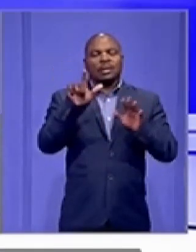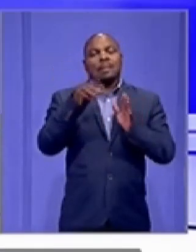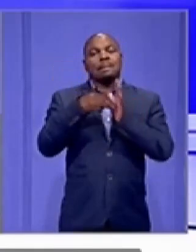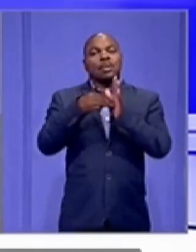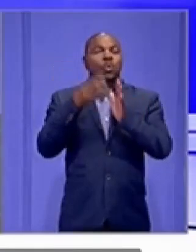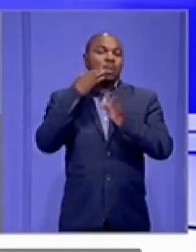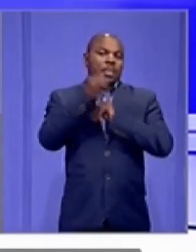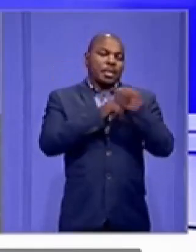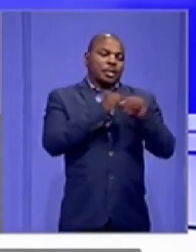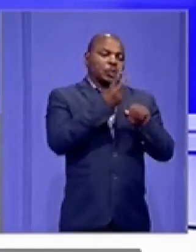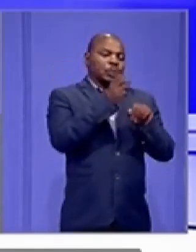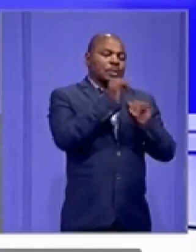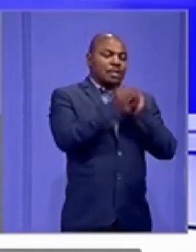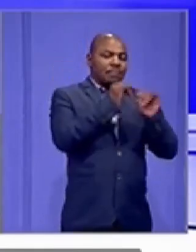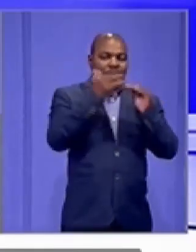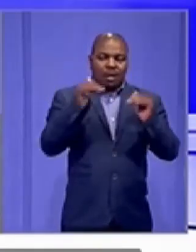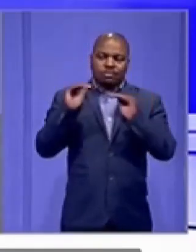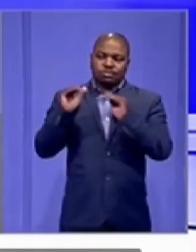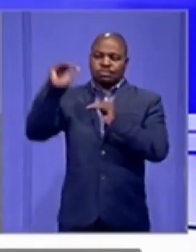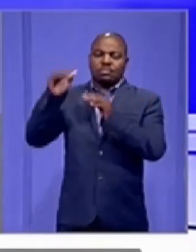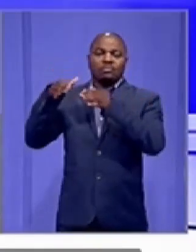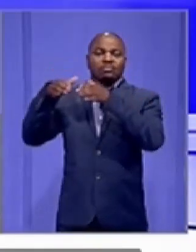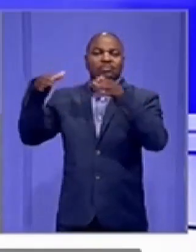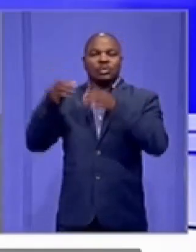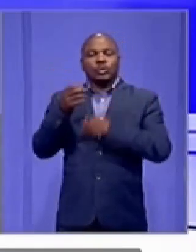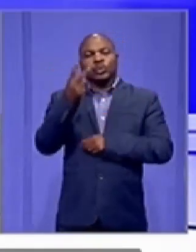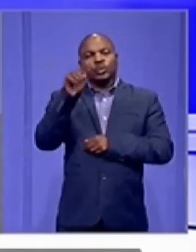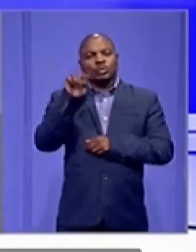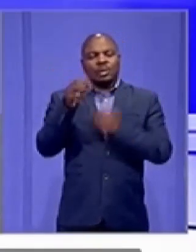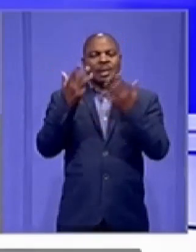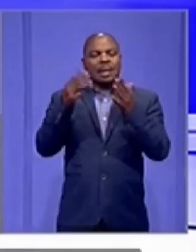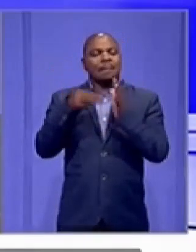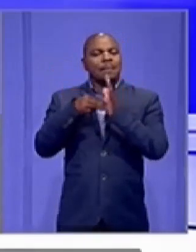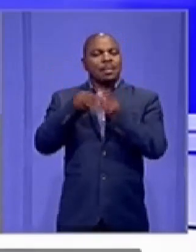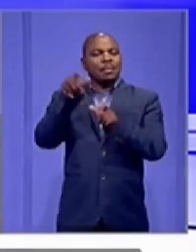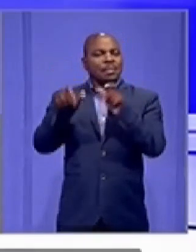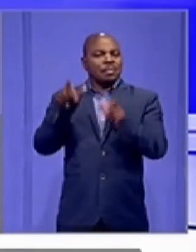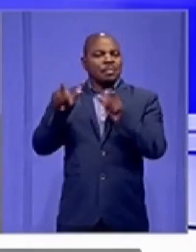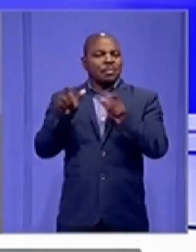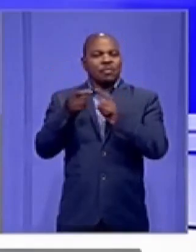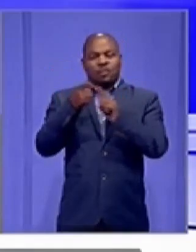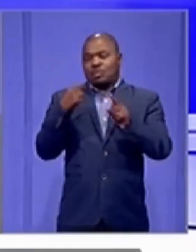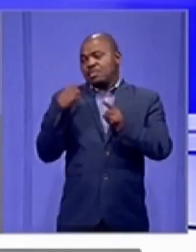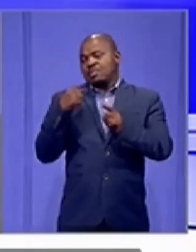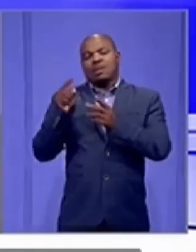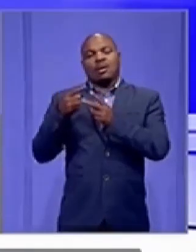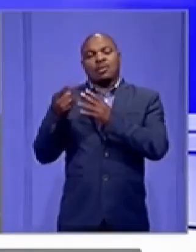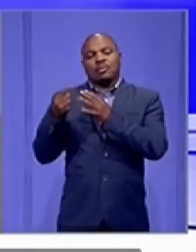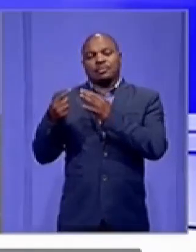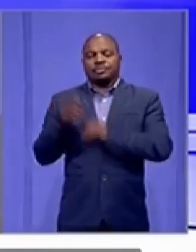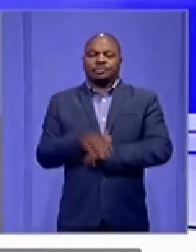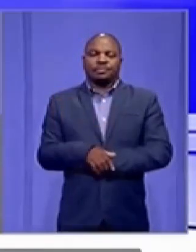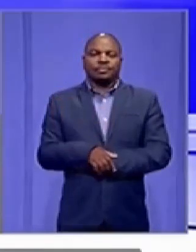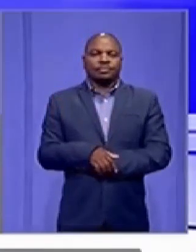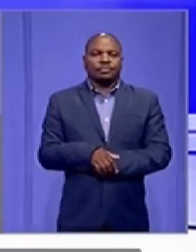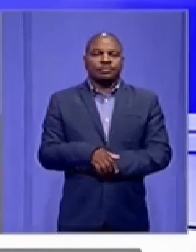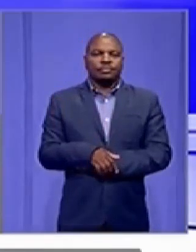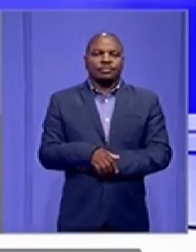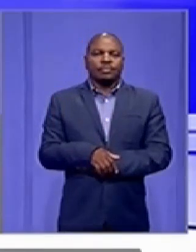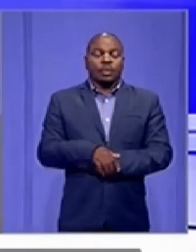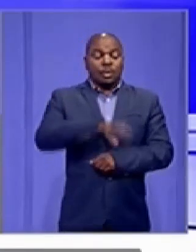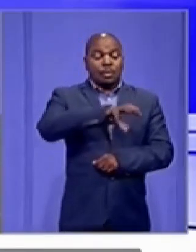ka 2011 go ya go dimilione tše 2.9 morago ga dipalopalo tšeo di lokolotšwego ga